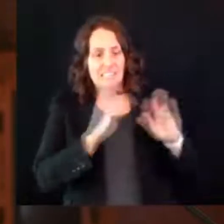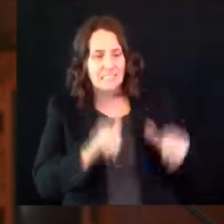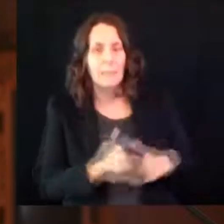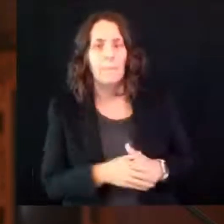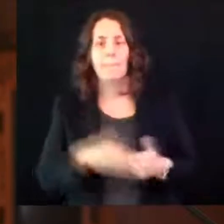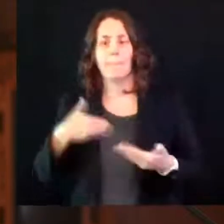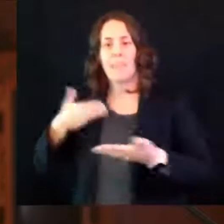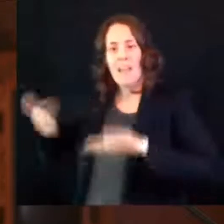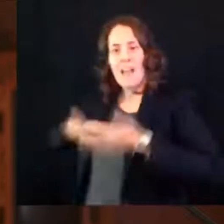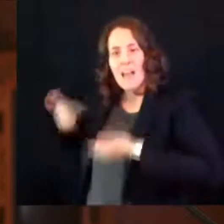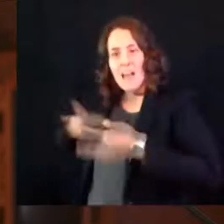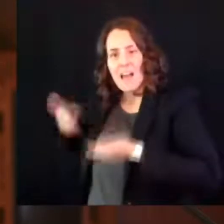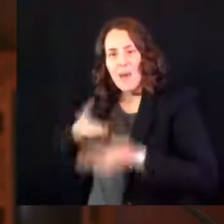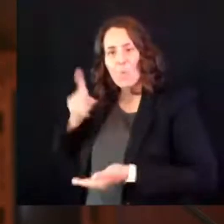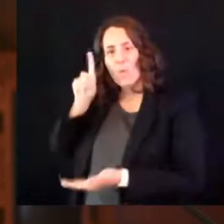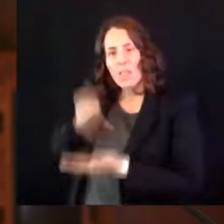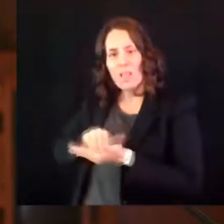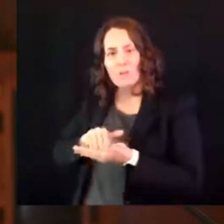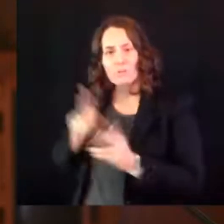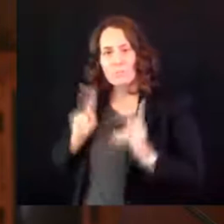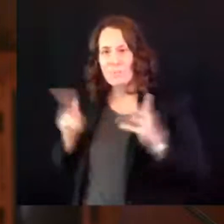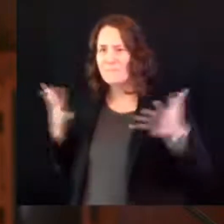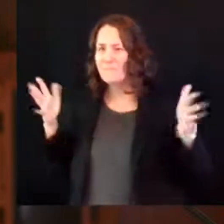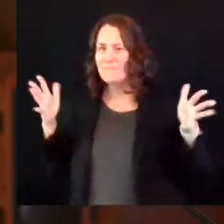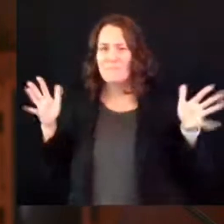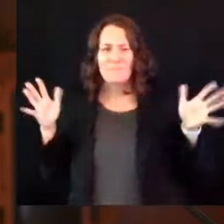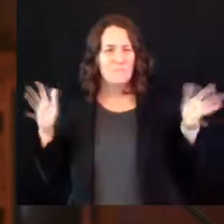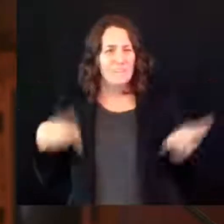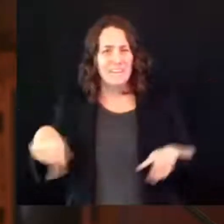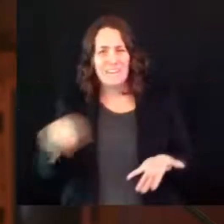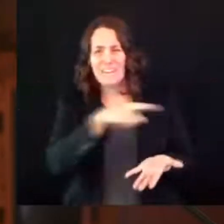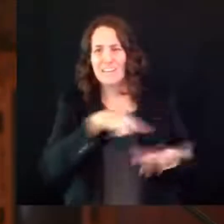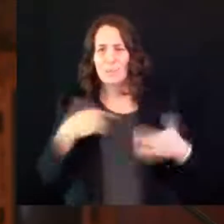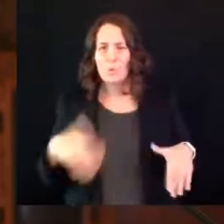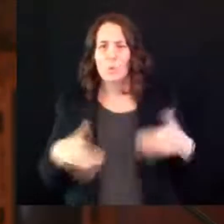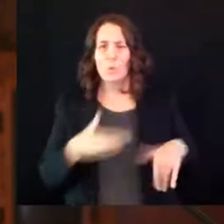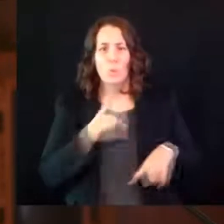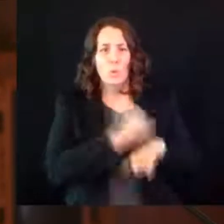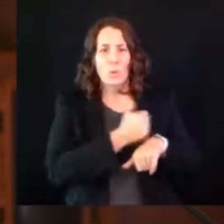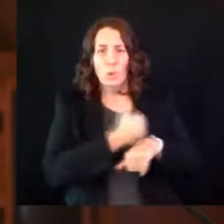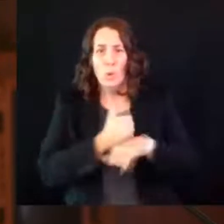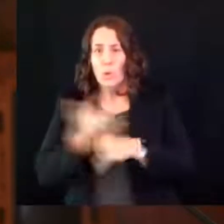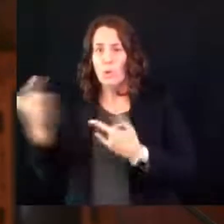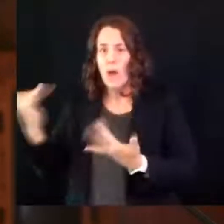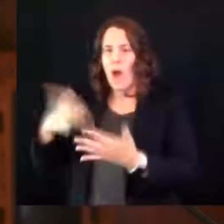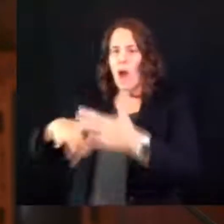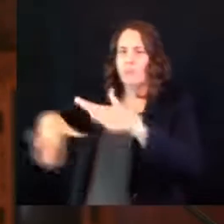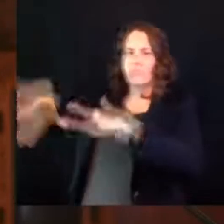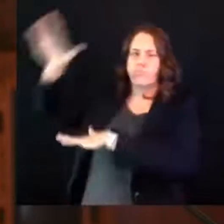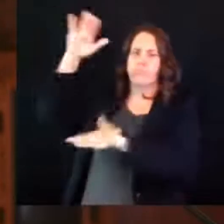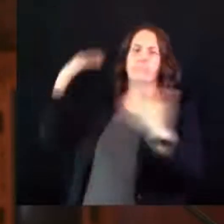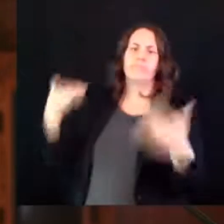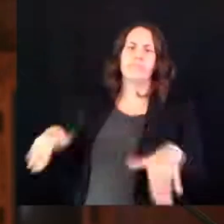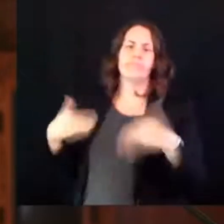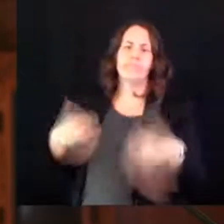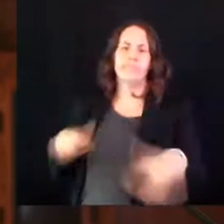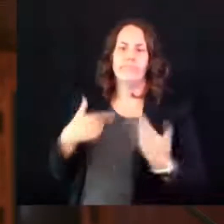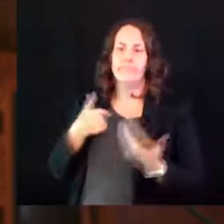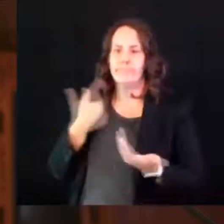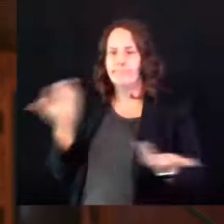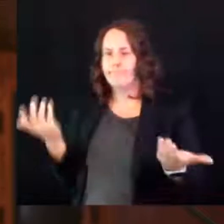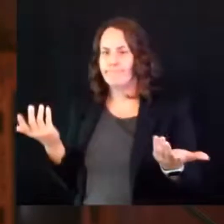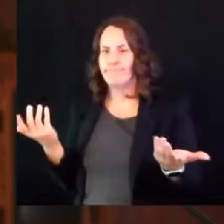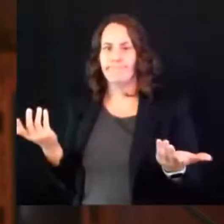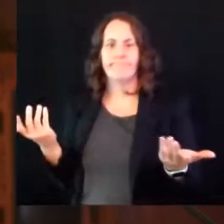exceeded, we at the state reserved or worked with the locals to decide that we would